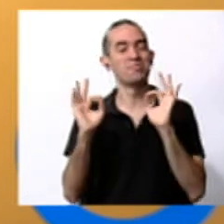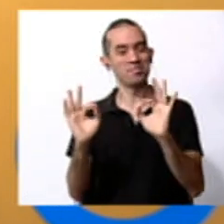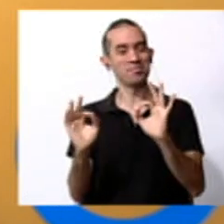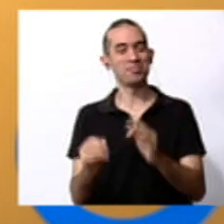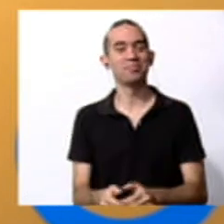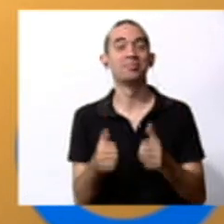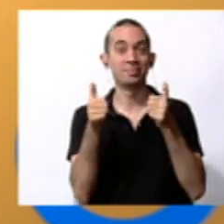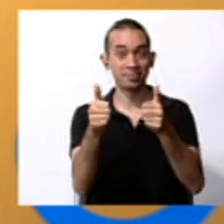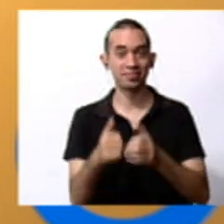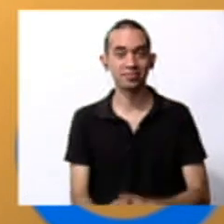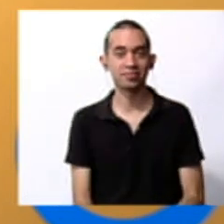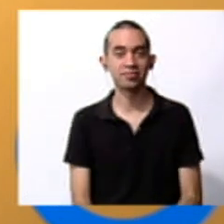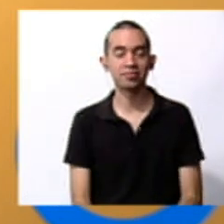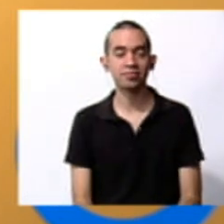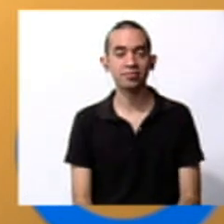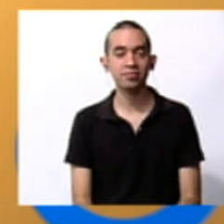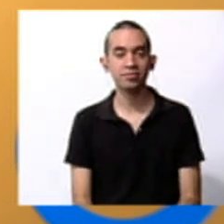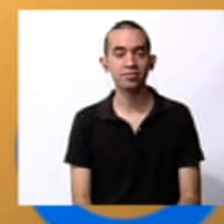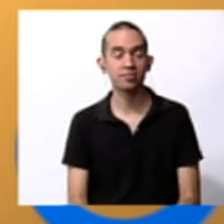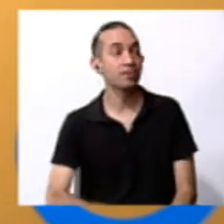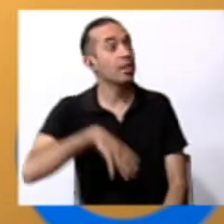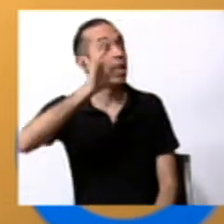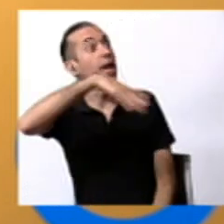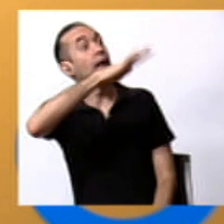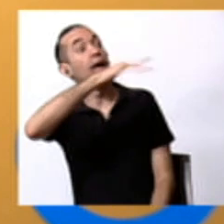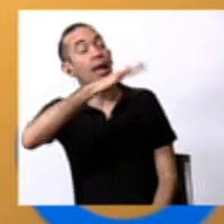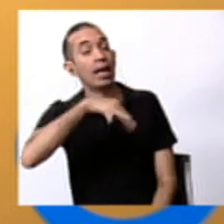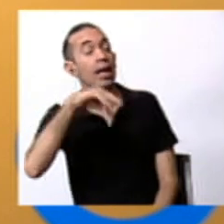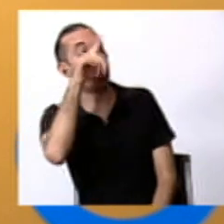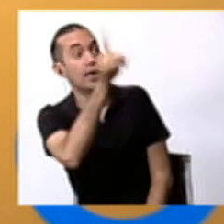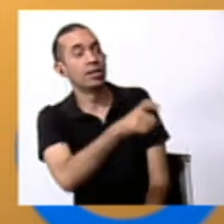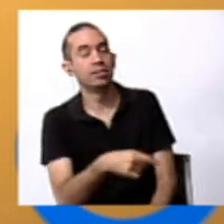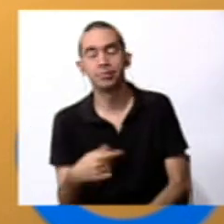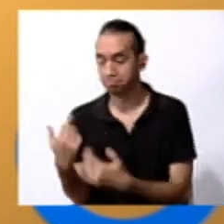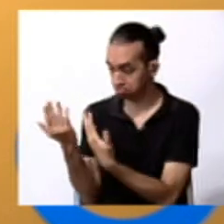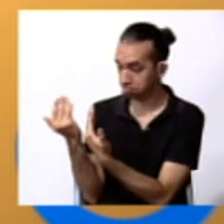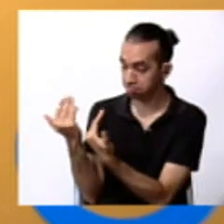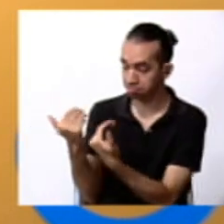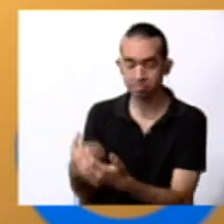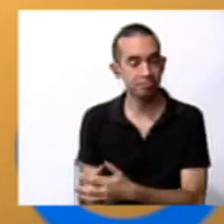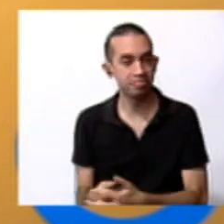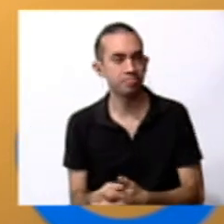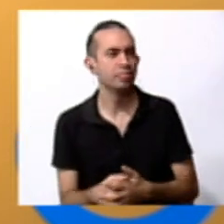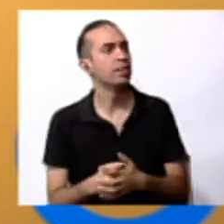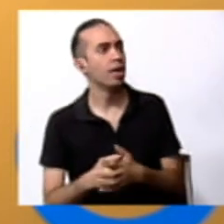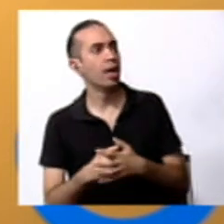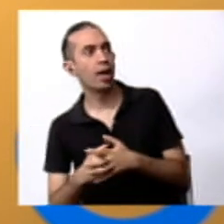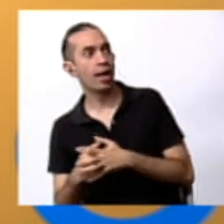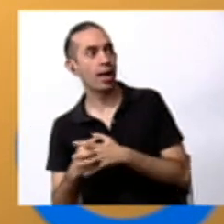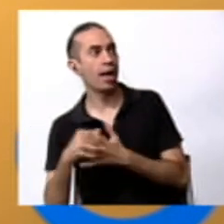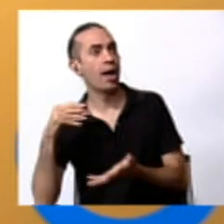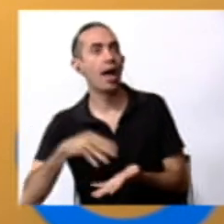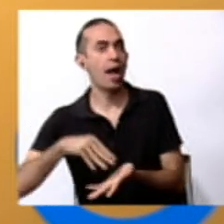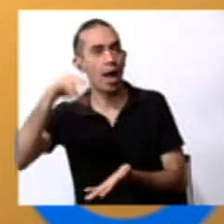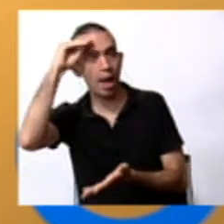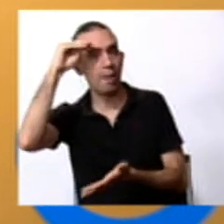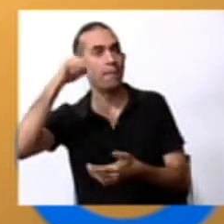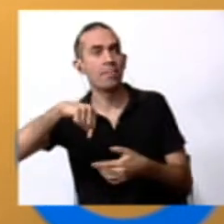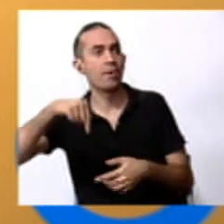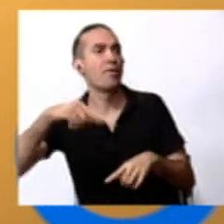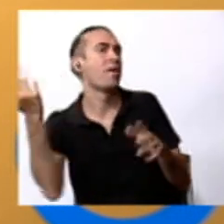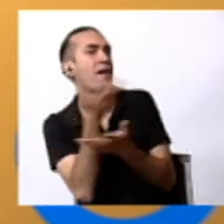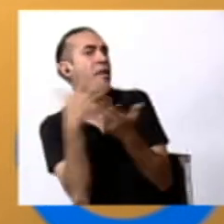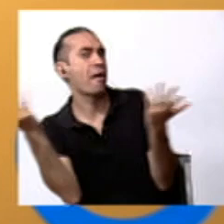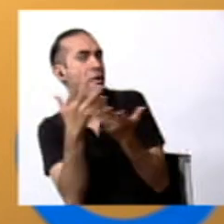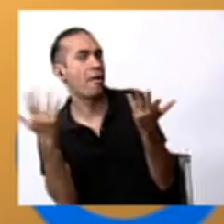much. Okay? Now, Teacher Greivin, I have a question. Tell me, Zoe. What are we going to learn today? Okay,